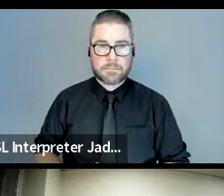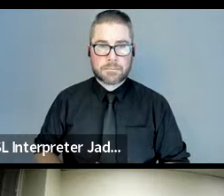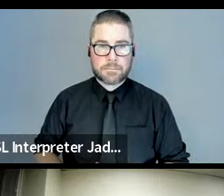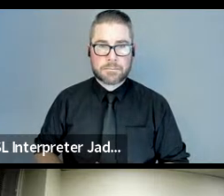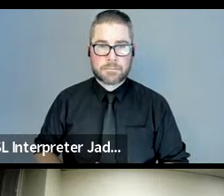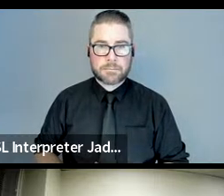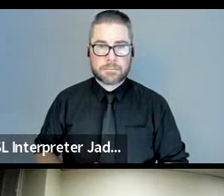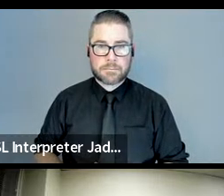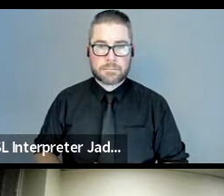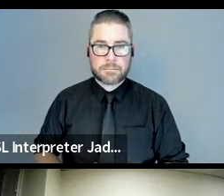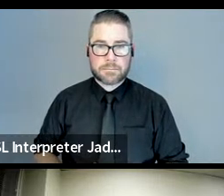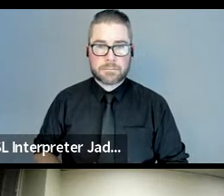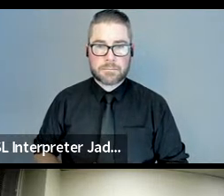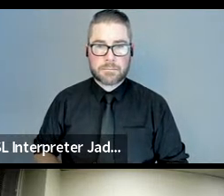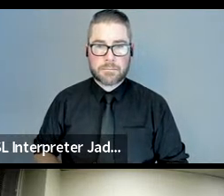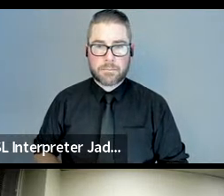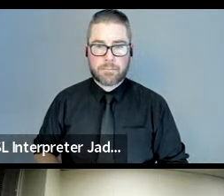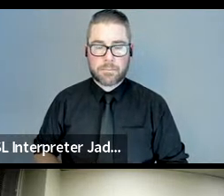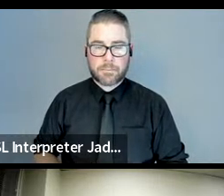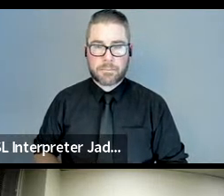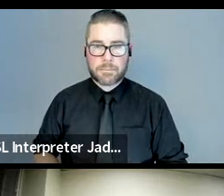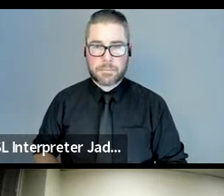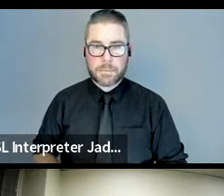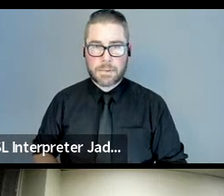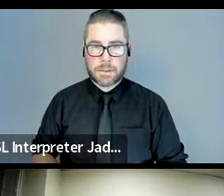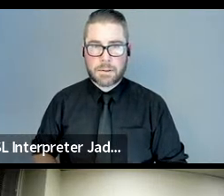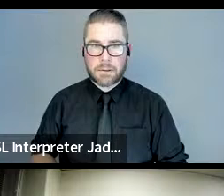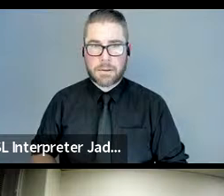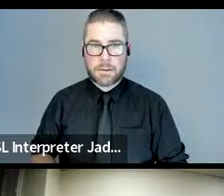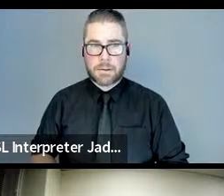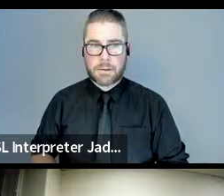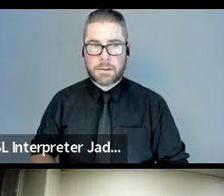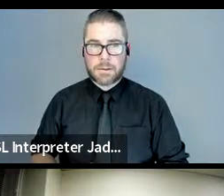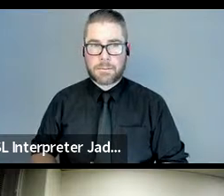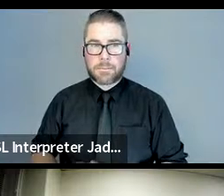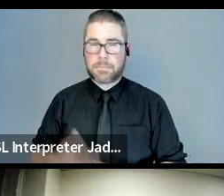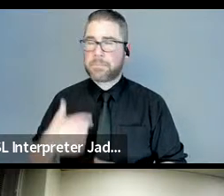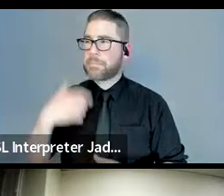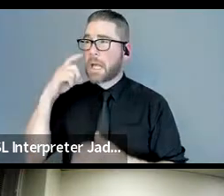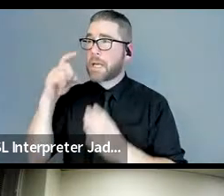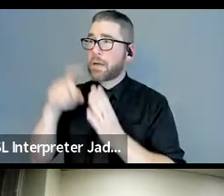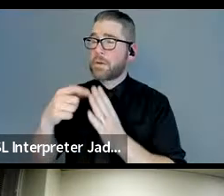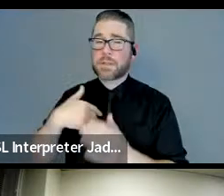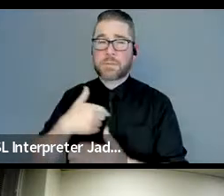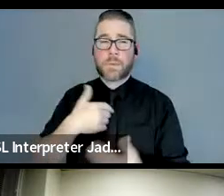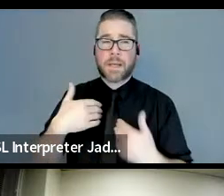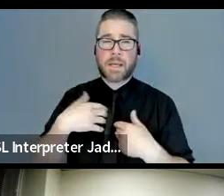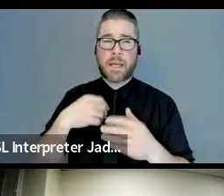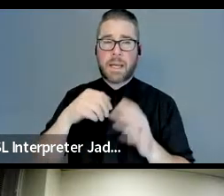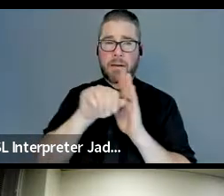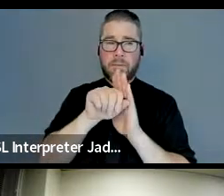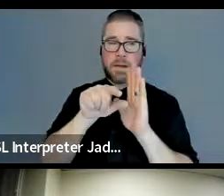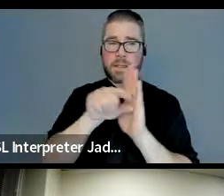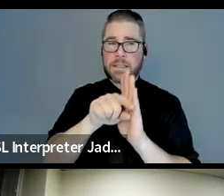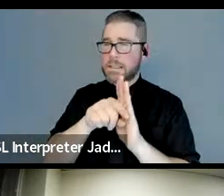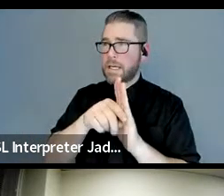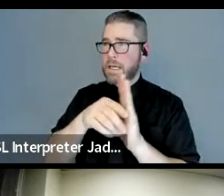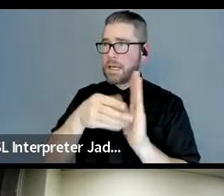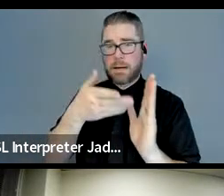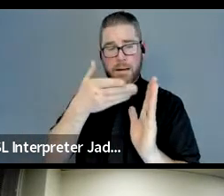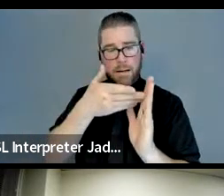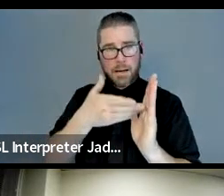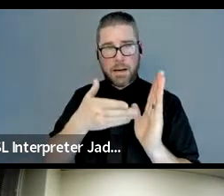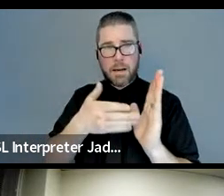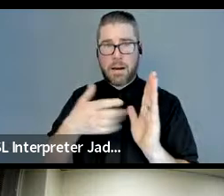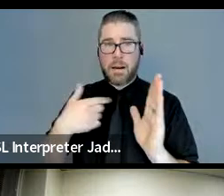we tend to get distracted, and then I understand there's a lot